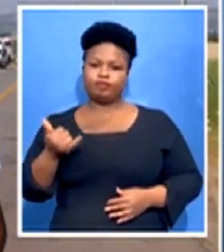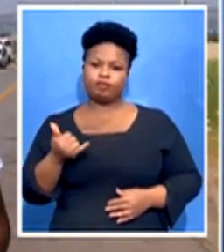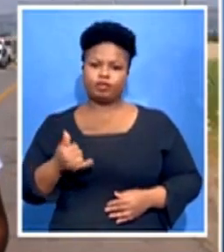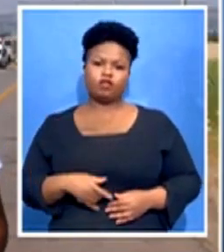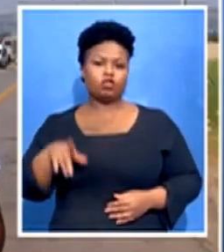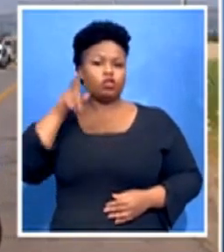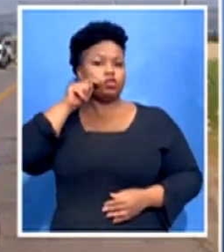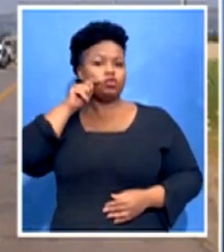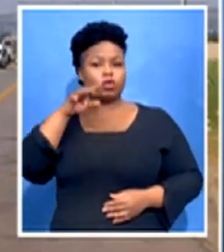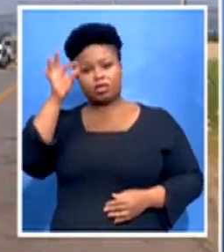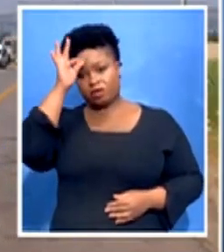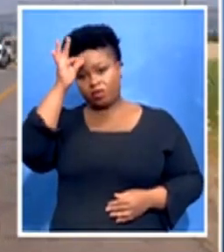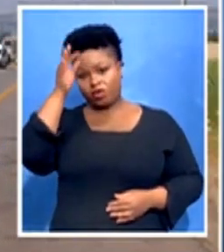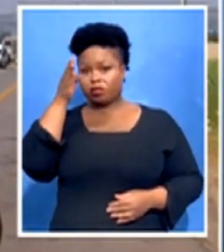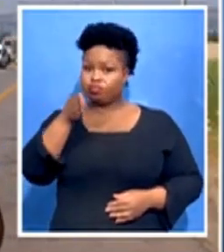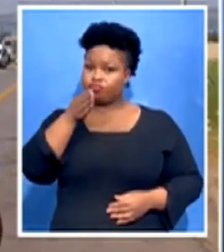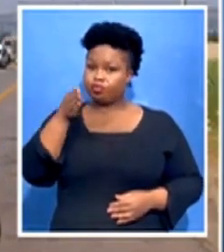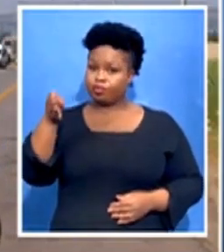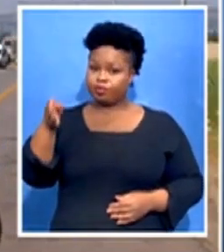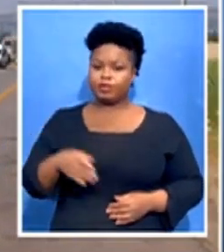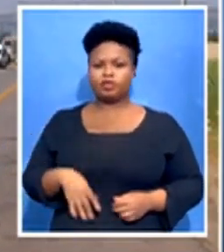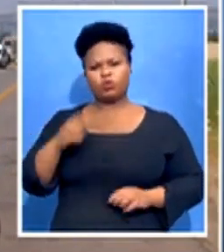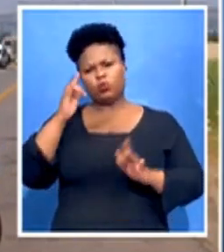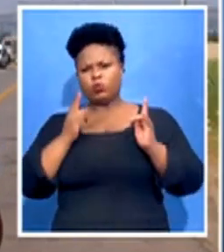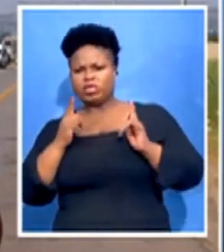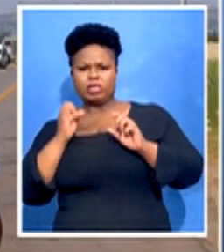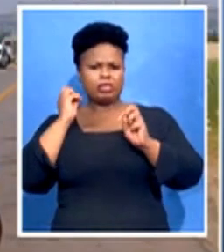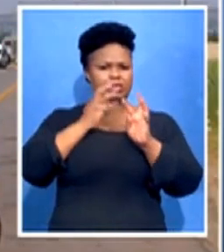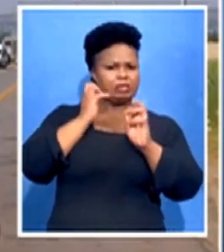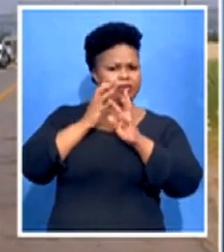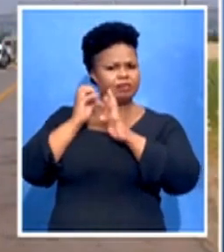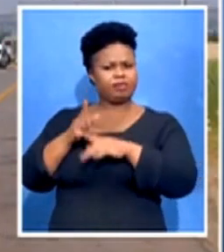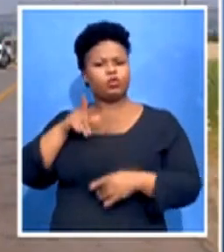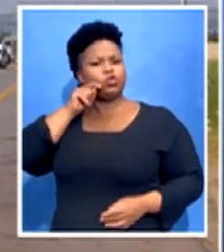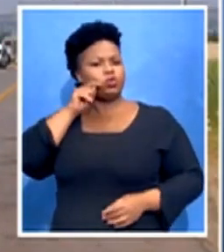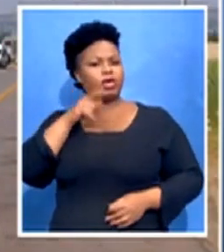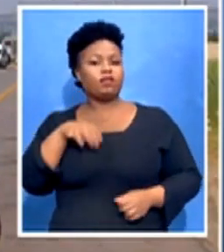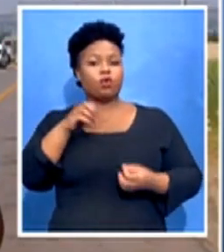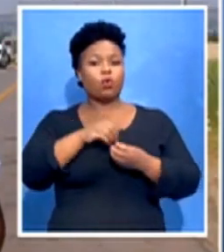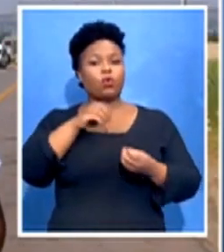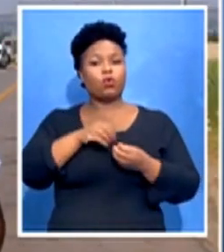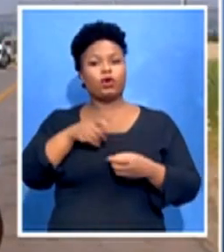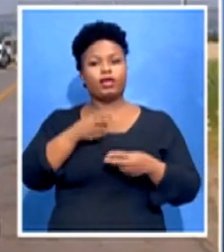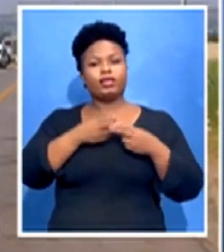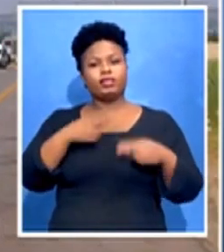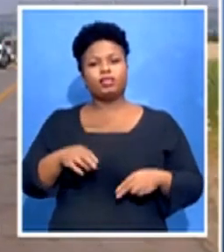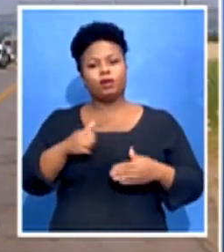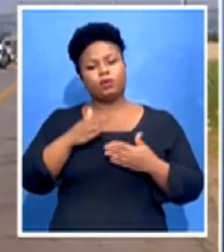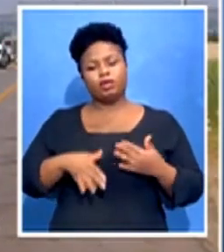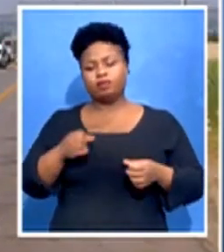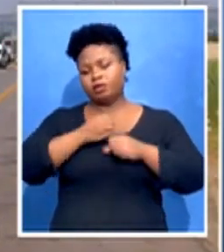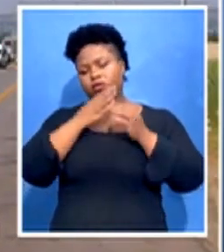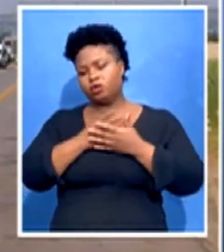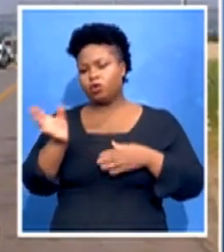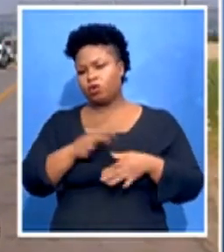in suburbs and townships over this Easter weekend to ensure adherence to lockdown regulations. Molemo, just